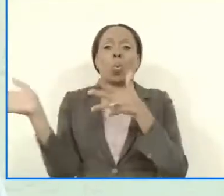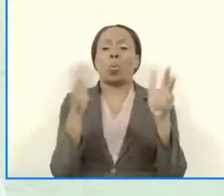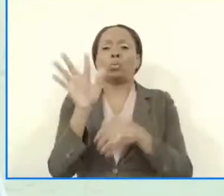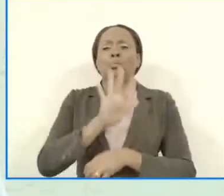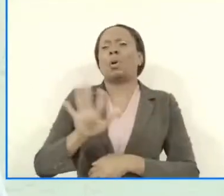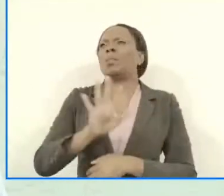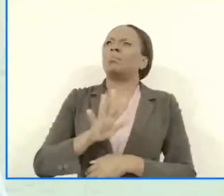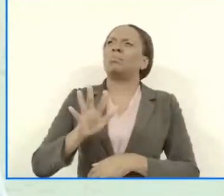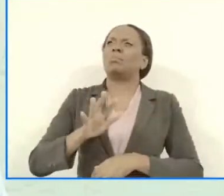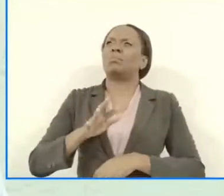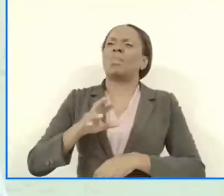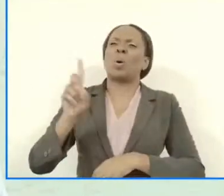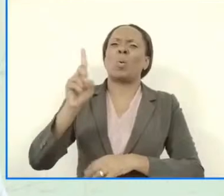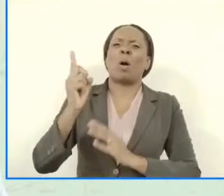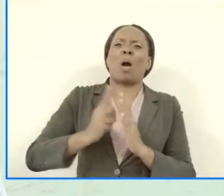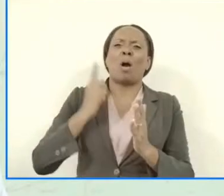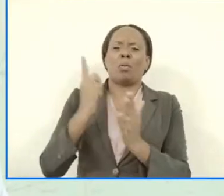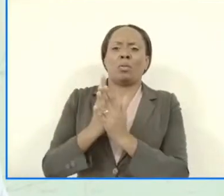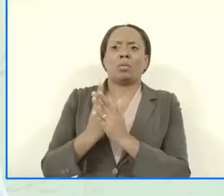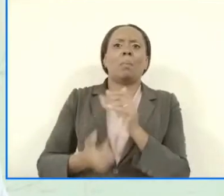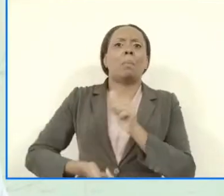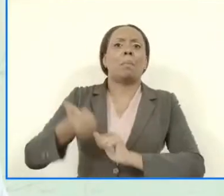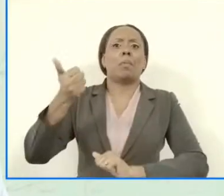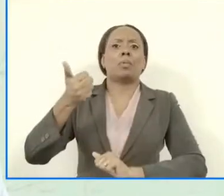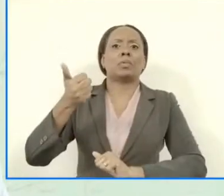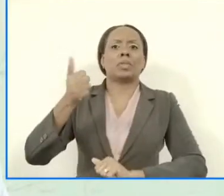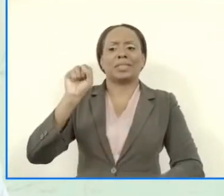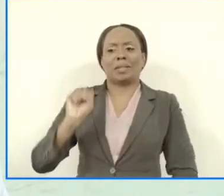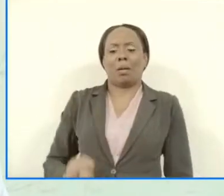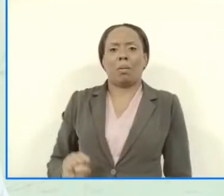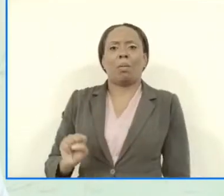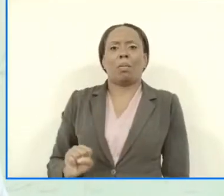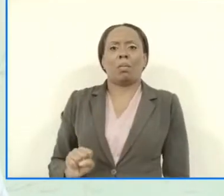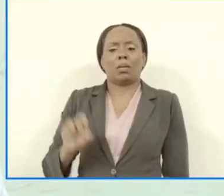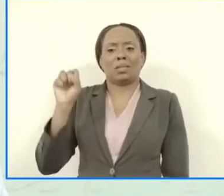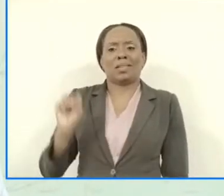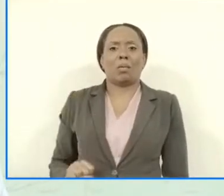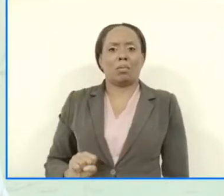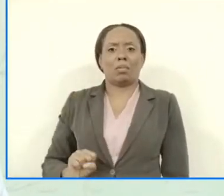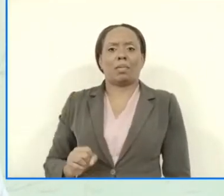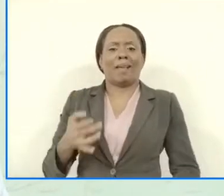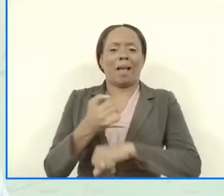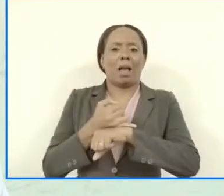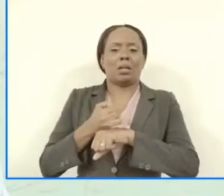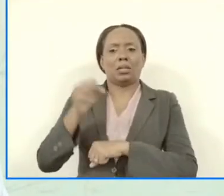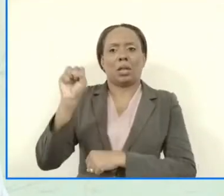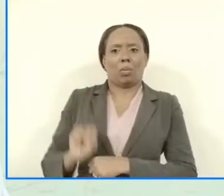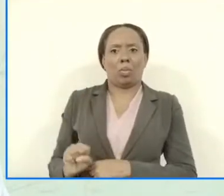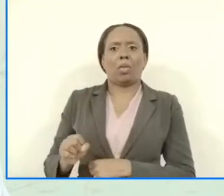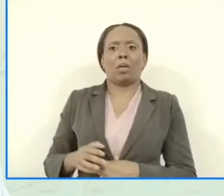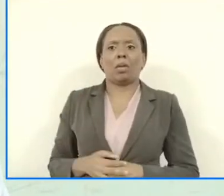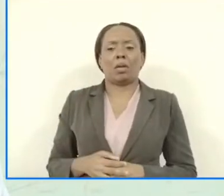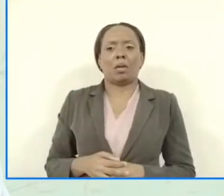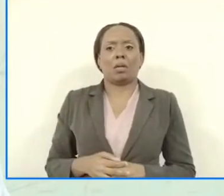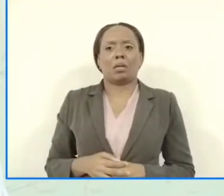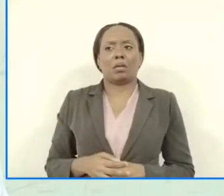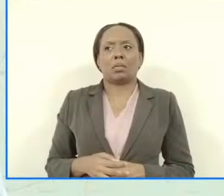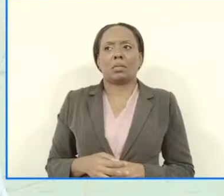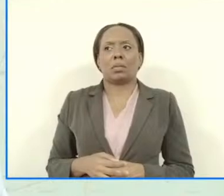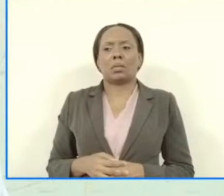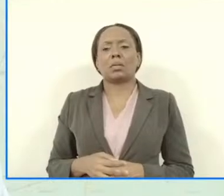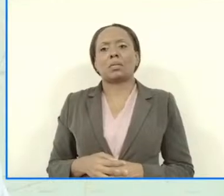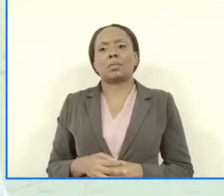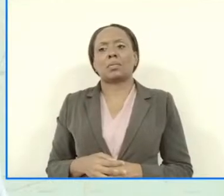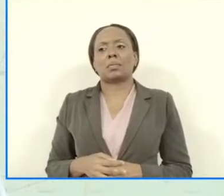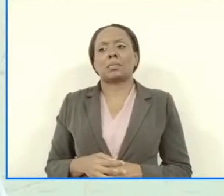around the southern half of the island. The maximum wind radii for Elsa in terms of hurricane force